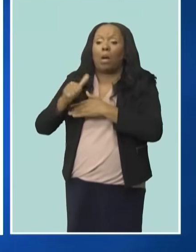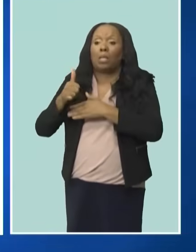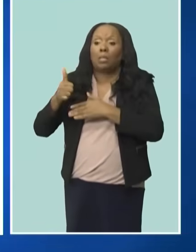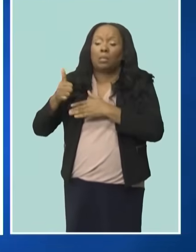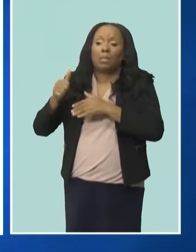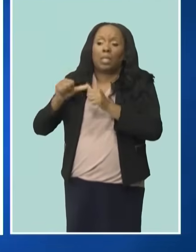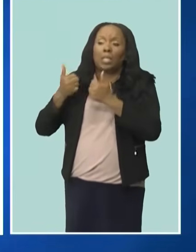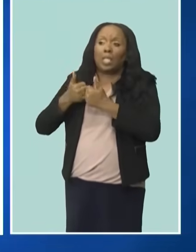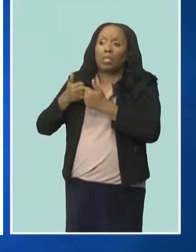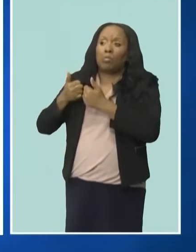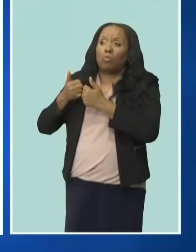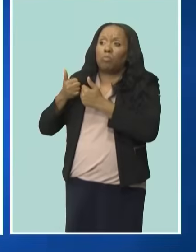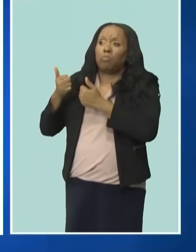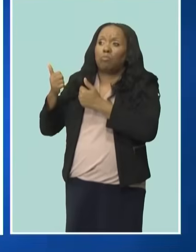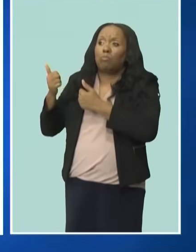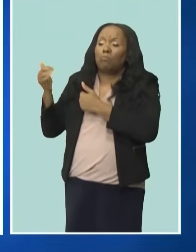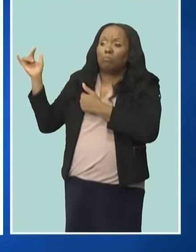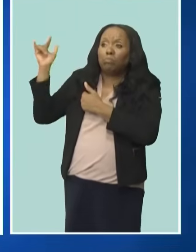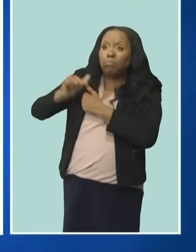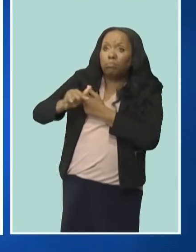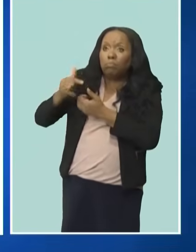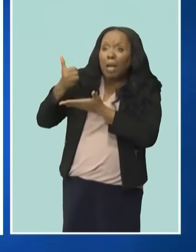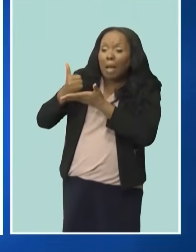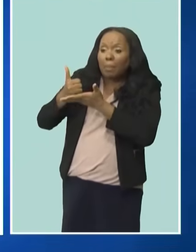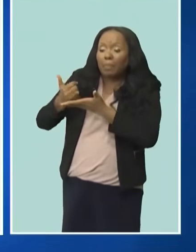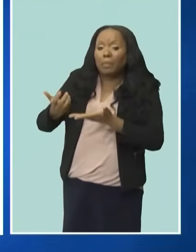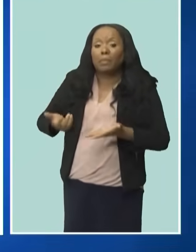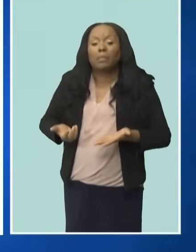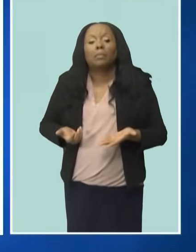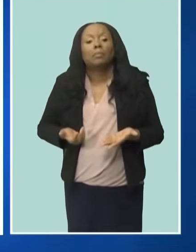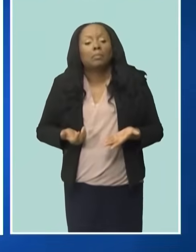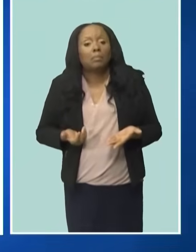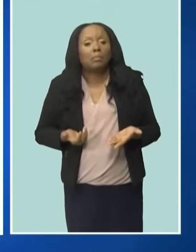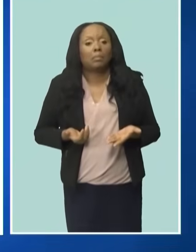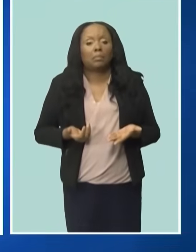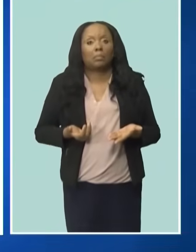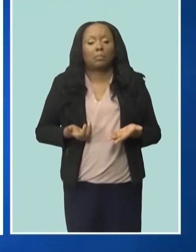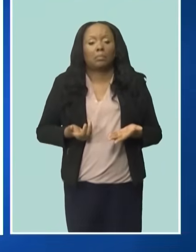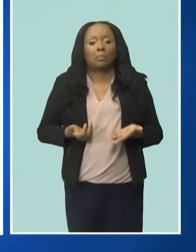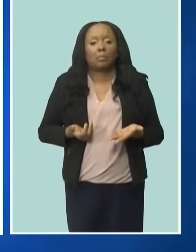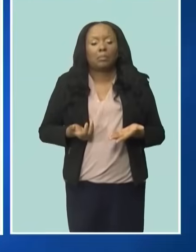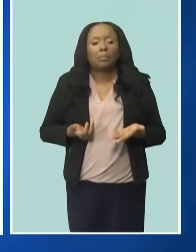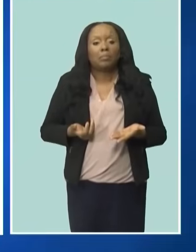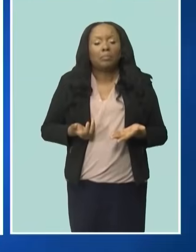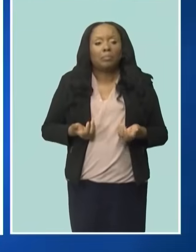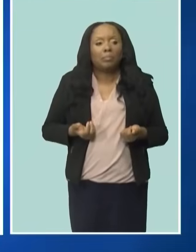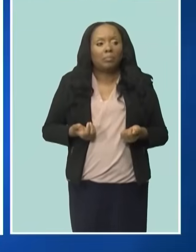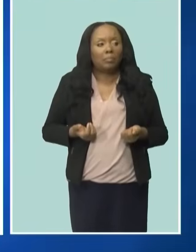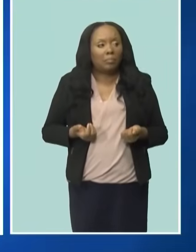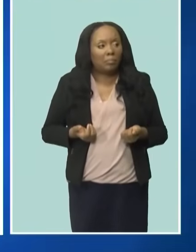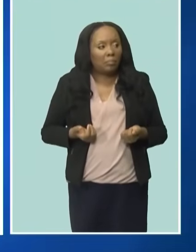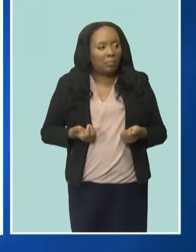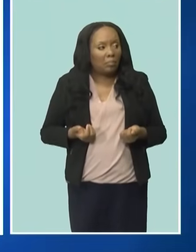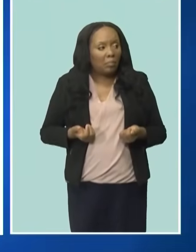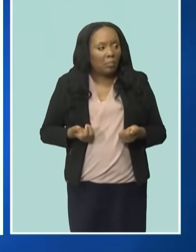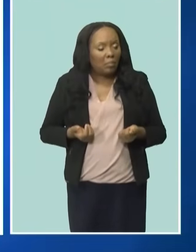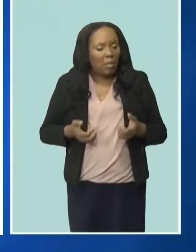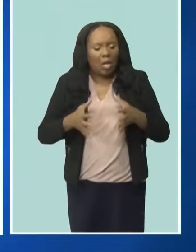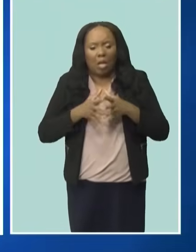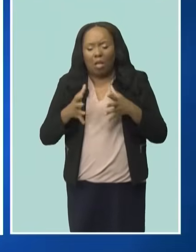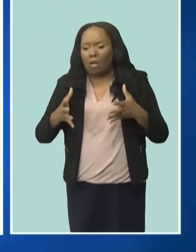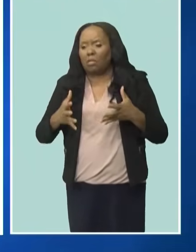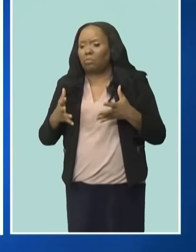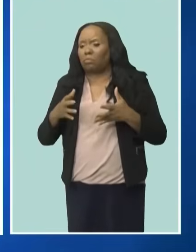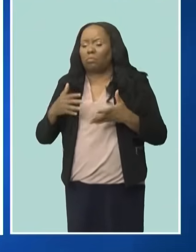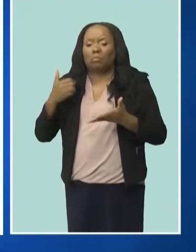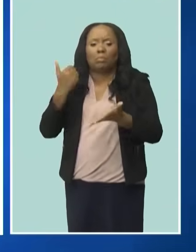help? Yeah, well, I mean, all day it has been a relief effort, a collective effort between